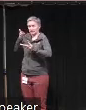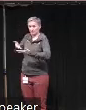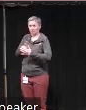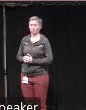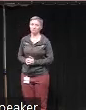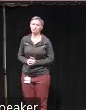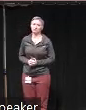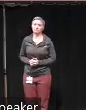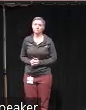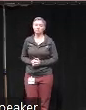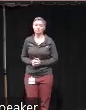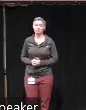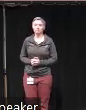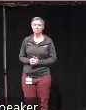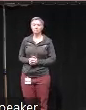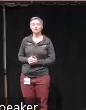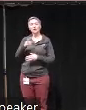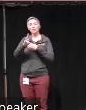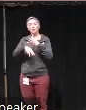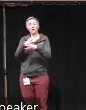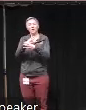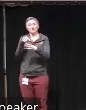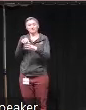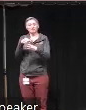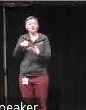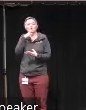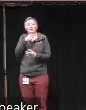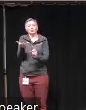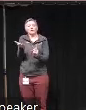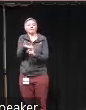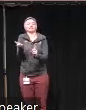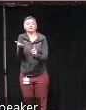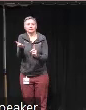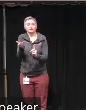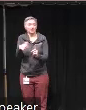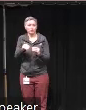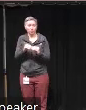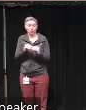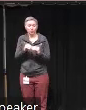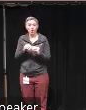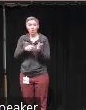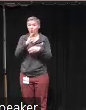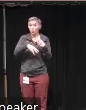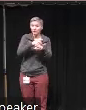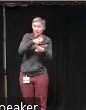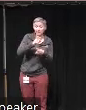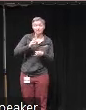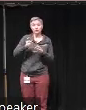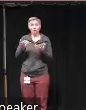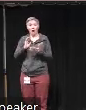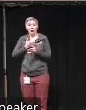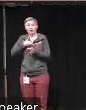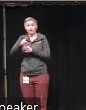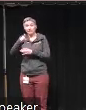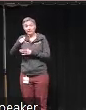infirmity. The world does not need convincing anymore. What the world and the field needs is somebody